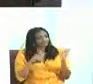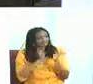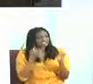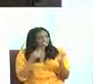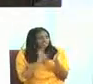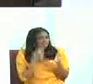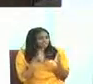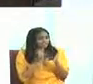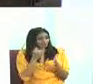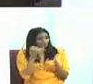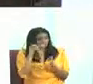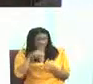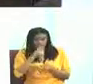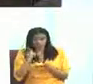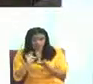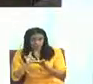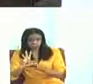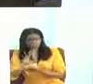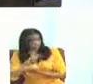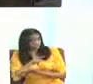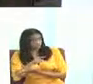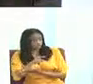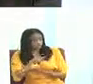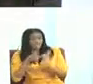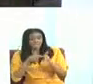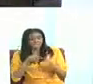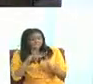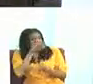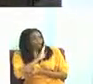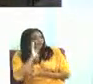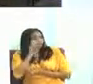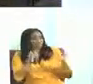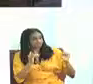being pushed out is being having God push you up.